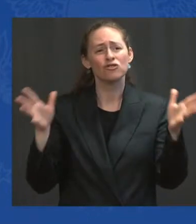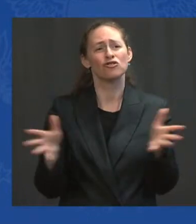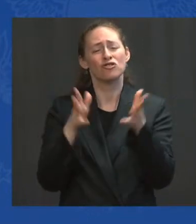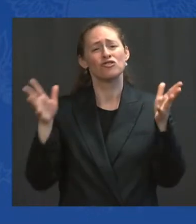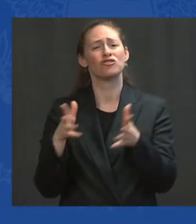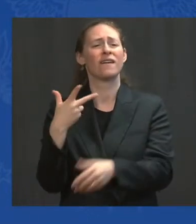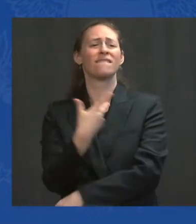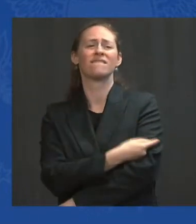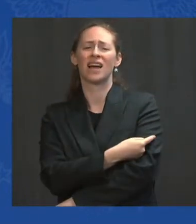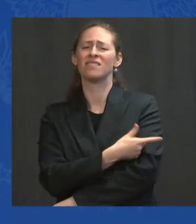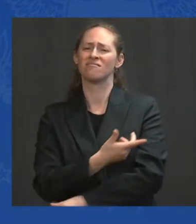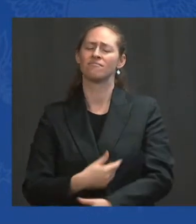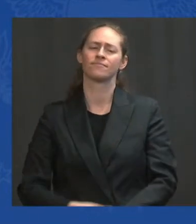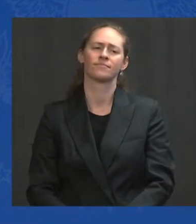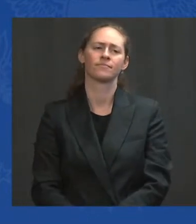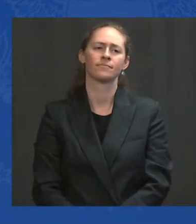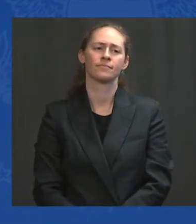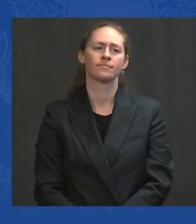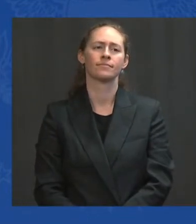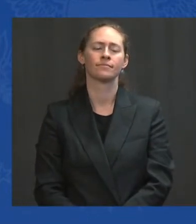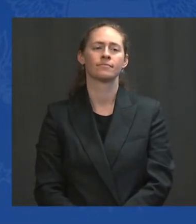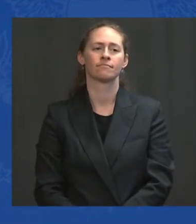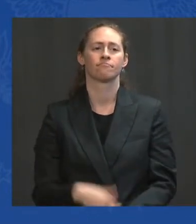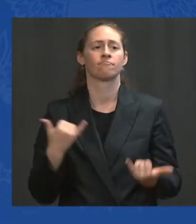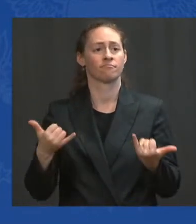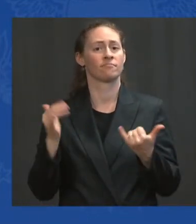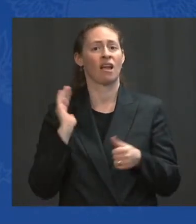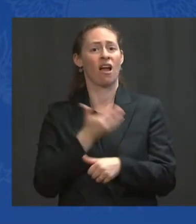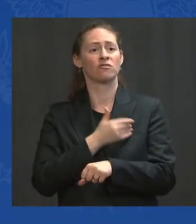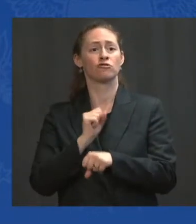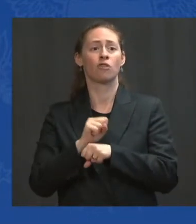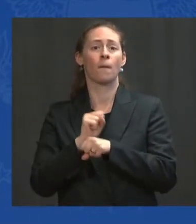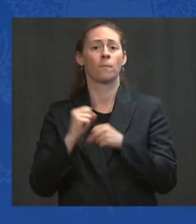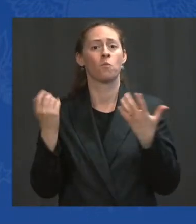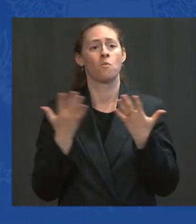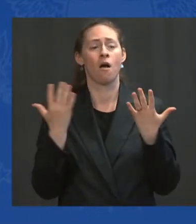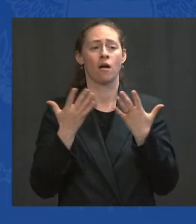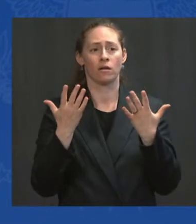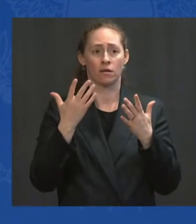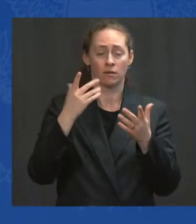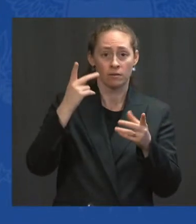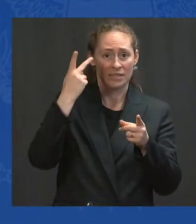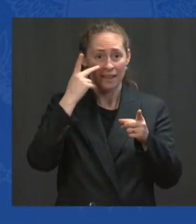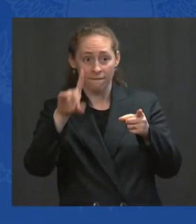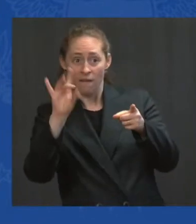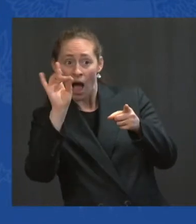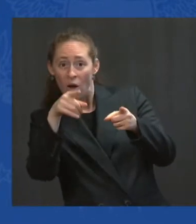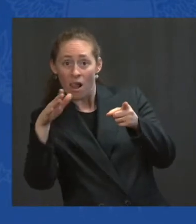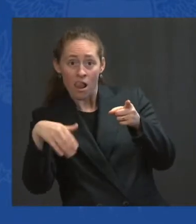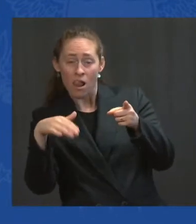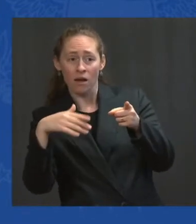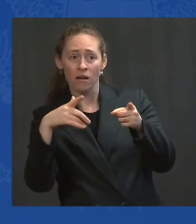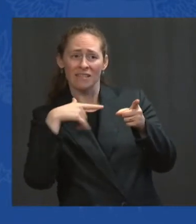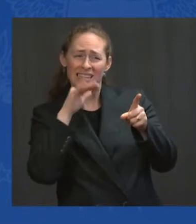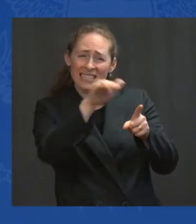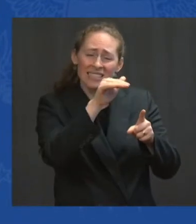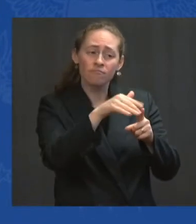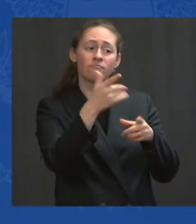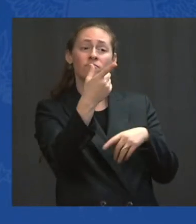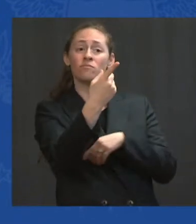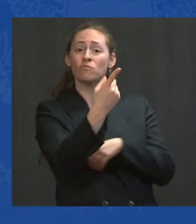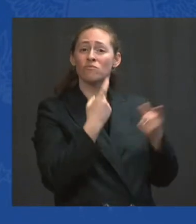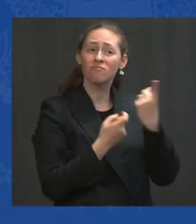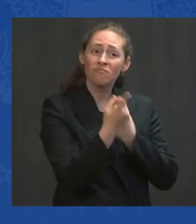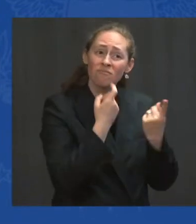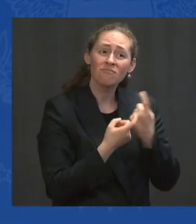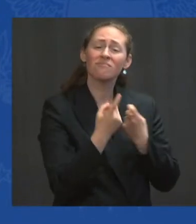Our job is to keep doing all we can to reach Americans where they are, to answer their questions, and to make it as easy as